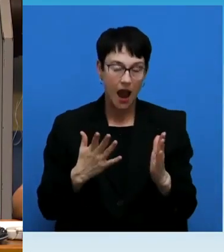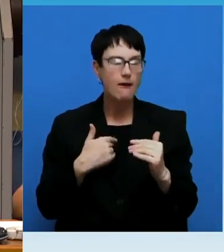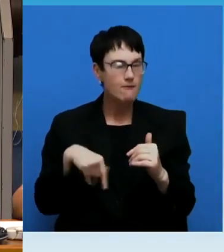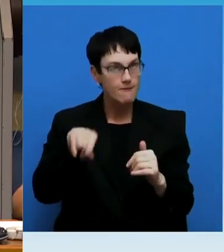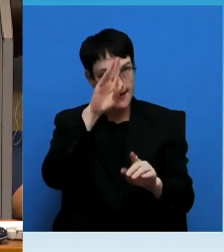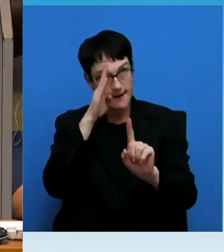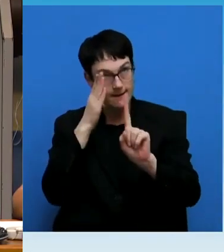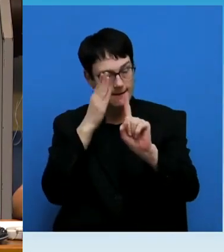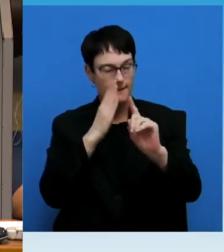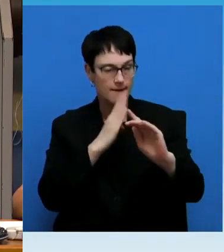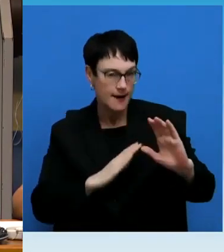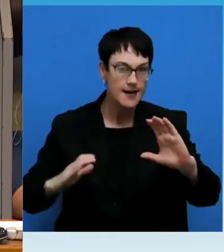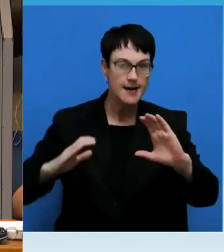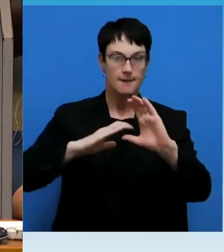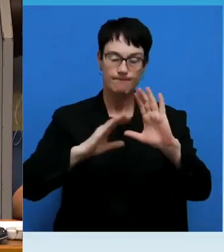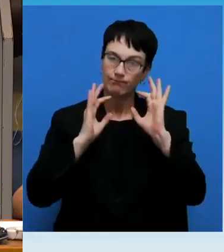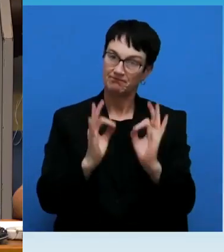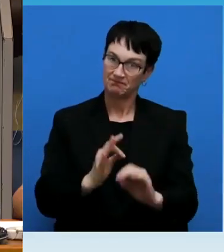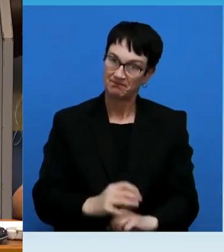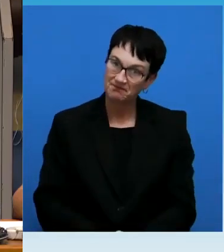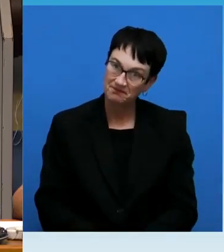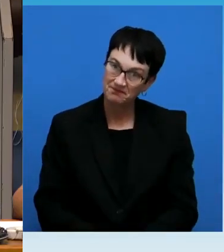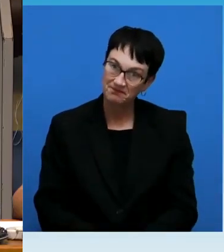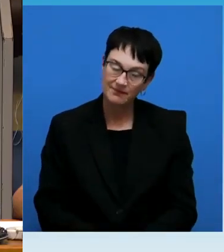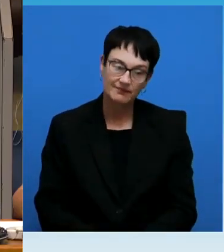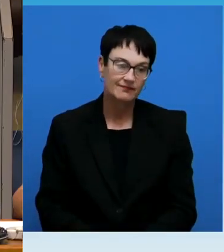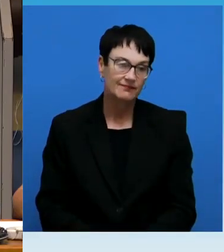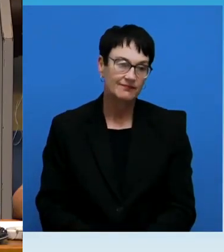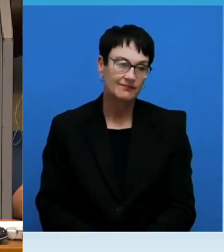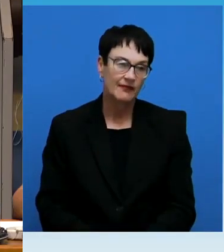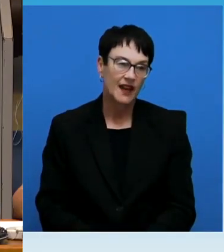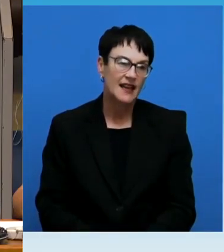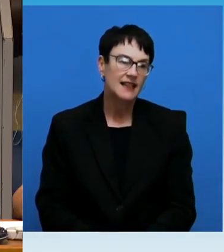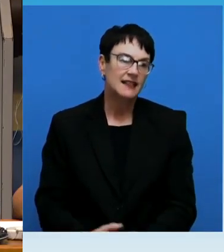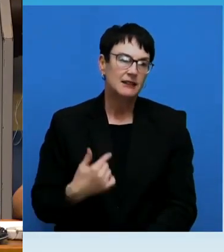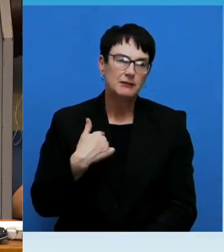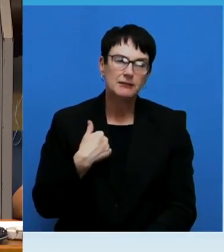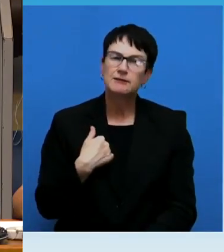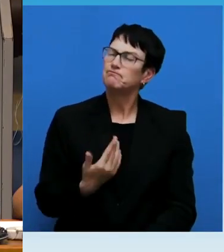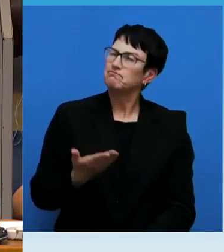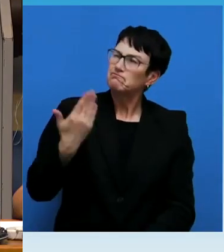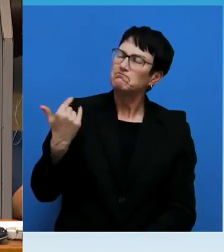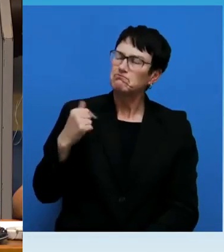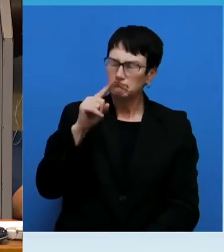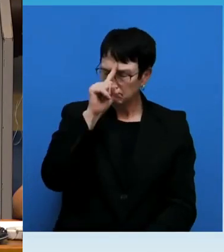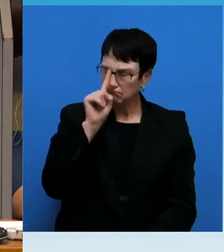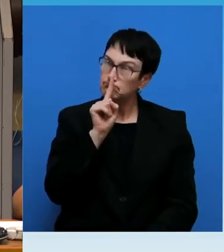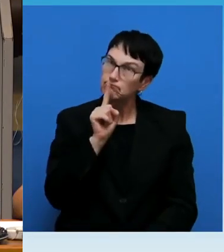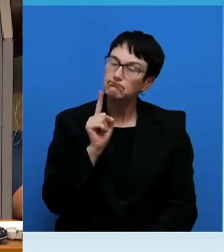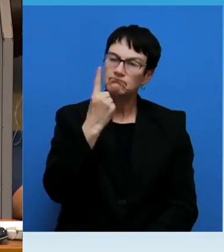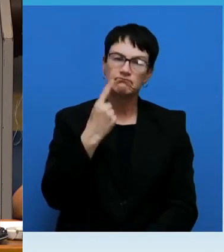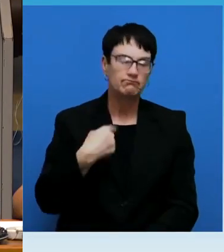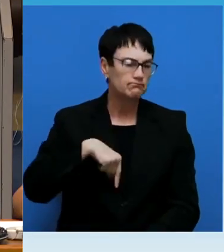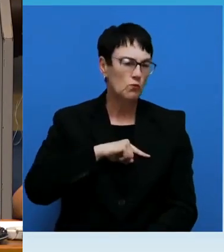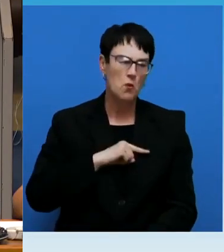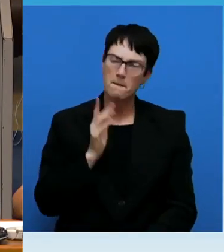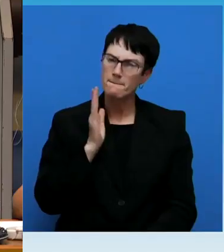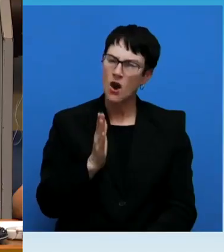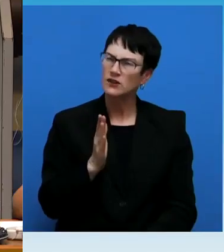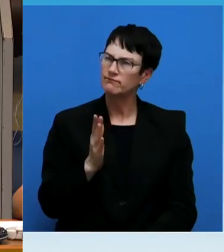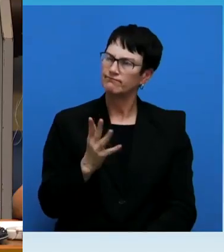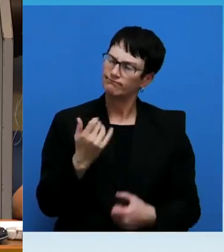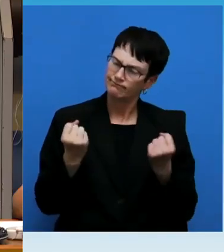question, what was it doing on disability inclusion? 7 years on, it's time to ask, where are we